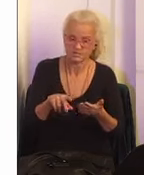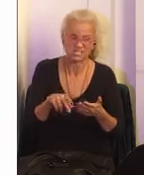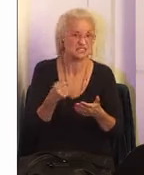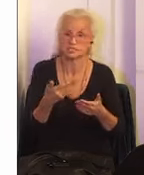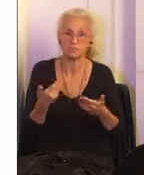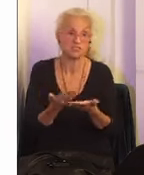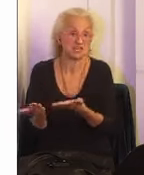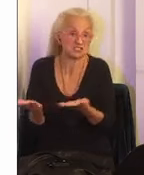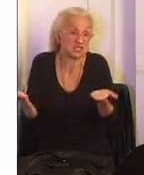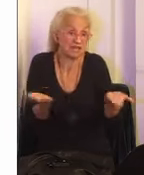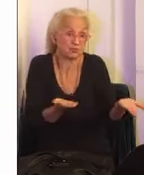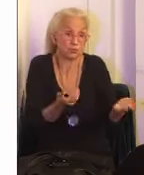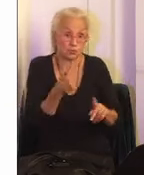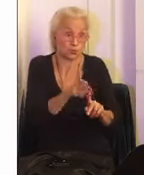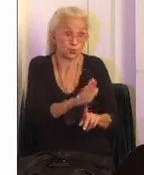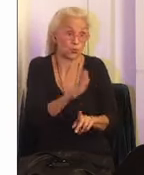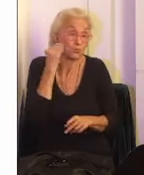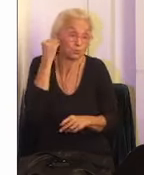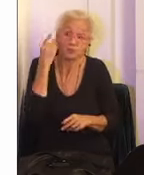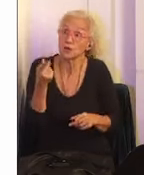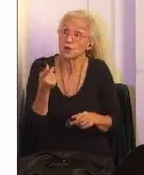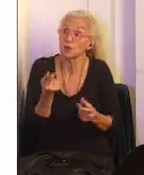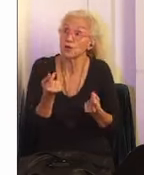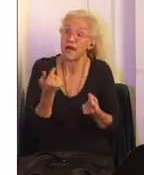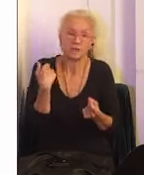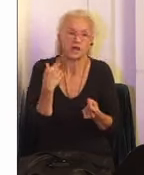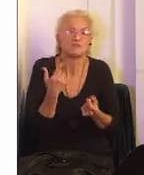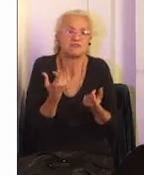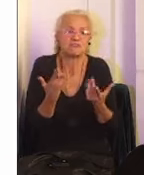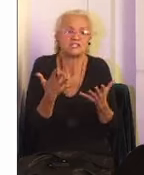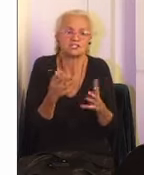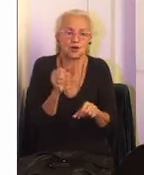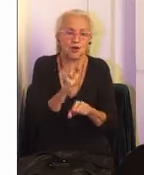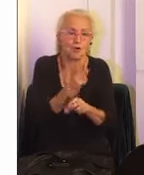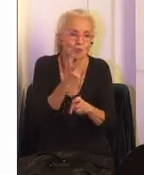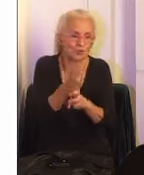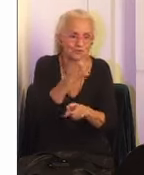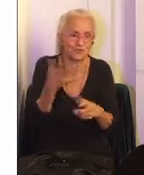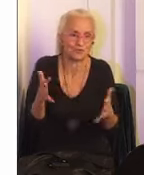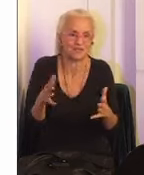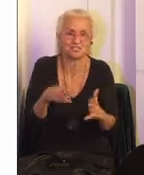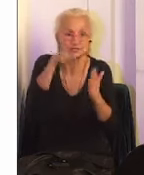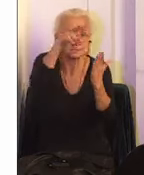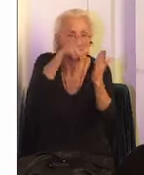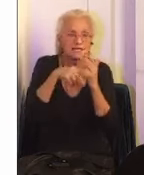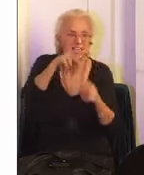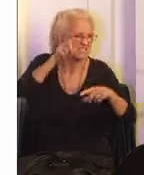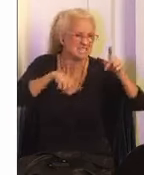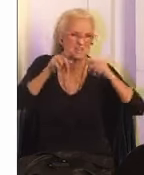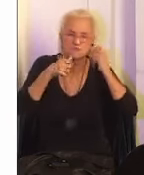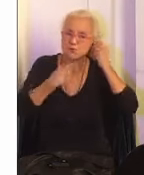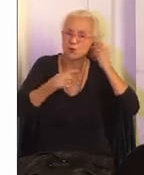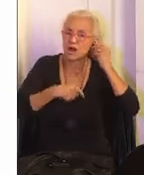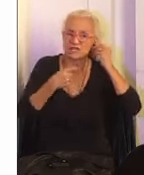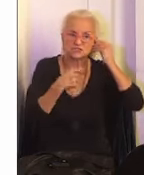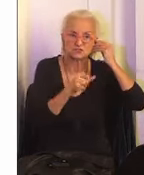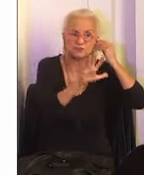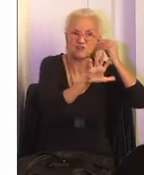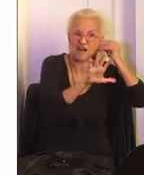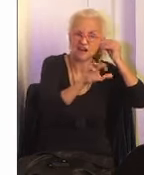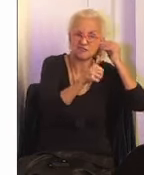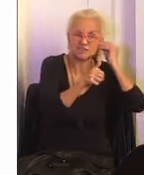delivered. And so it's right there. We've done a lot of the hard work for you, so just look. Varying prices, anything from $5 or $10 right